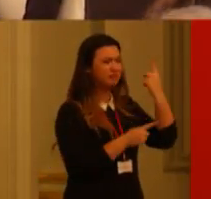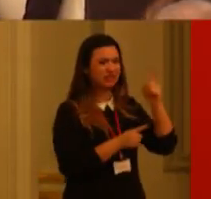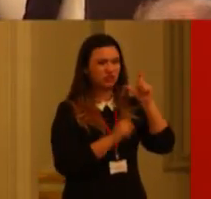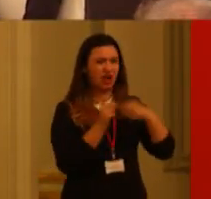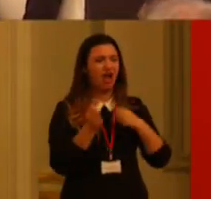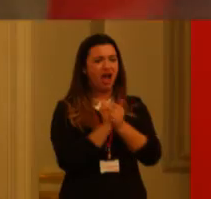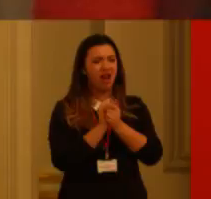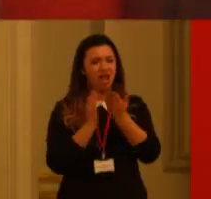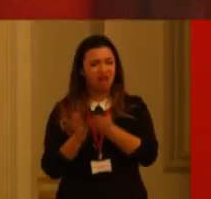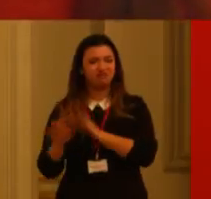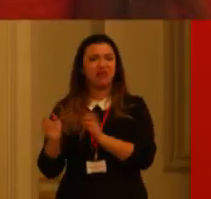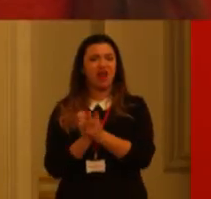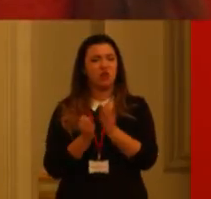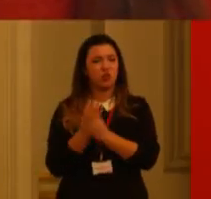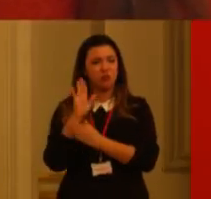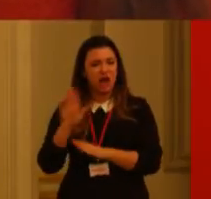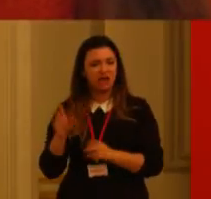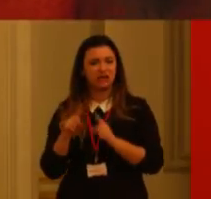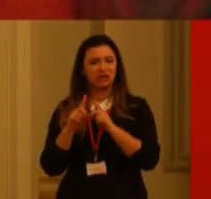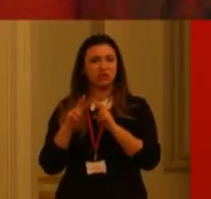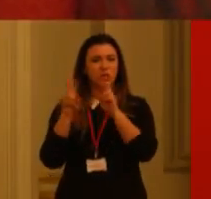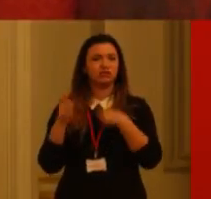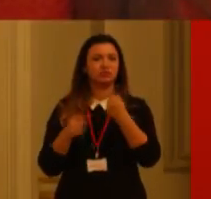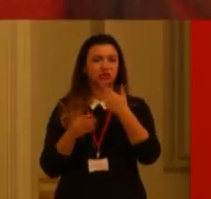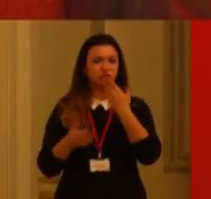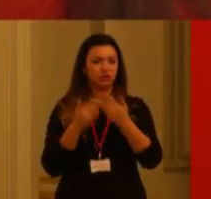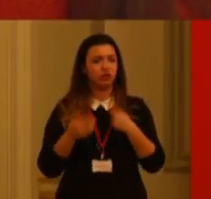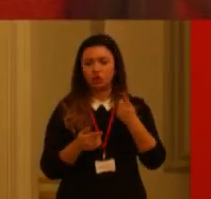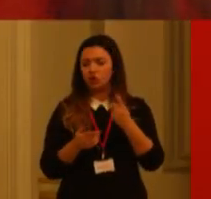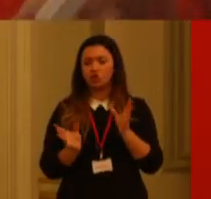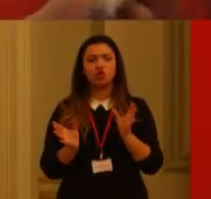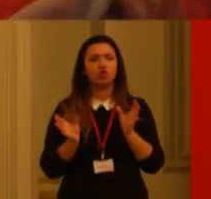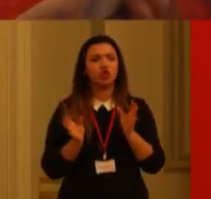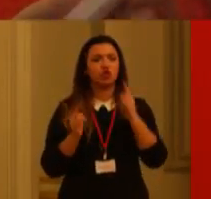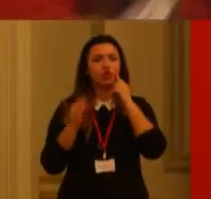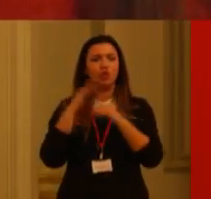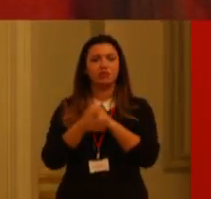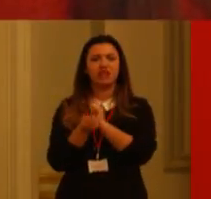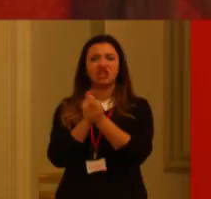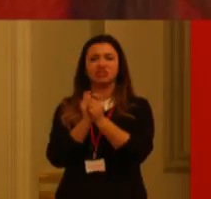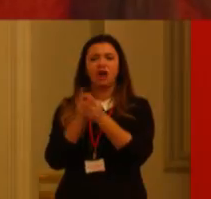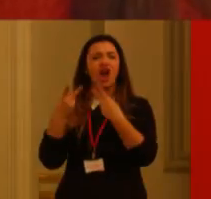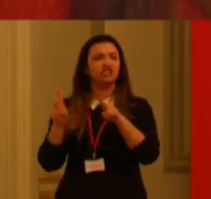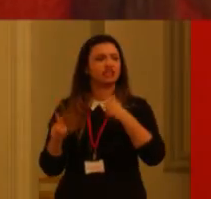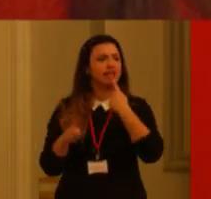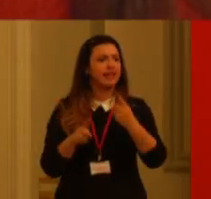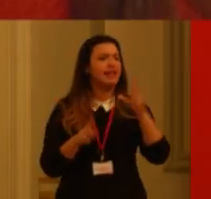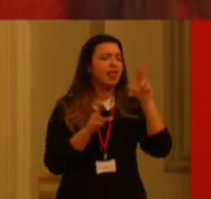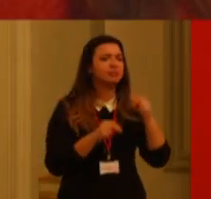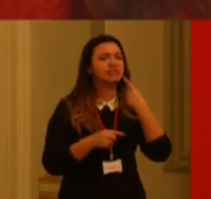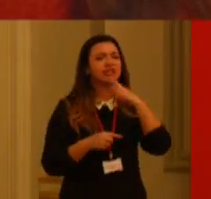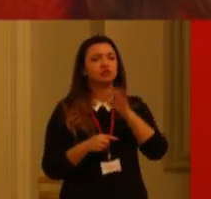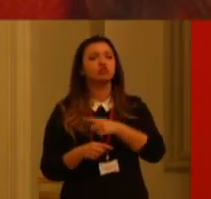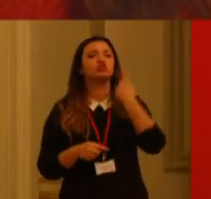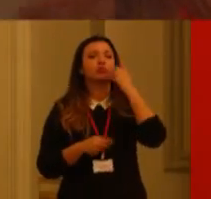from UNDP said something about young people leaving home and starting their own